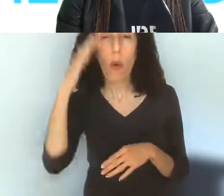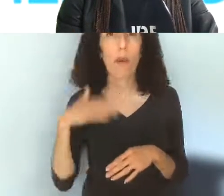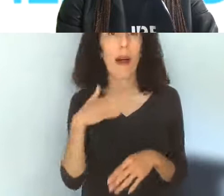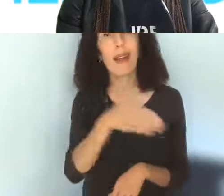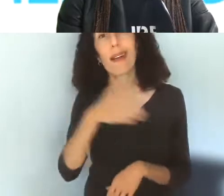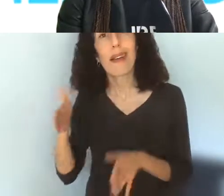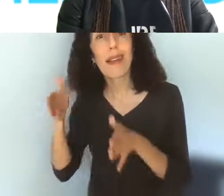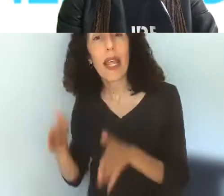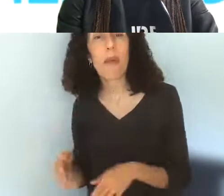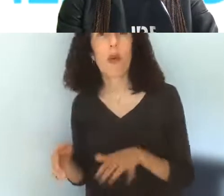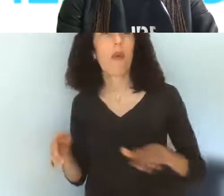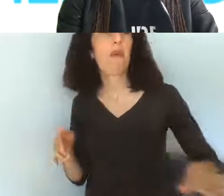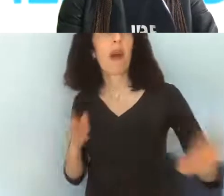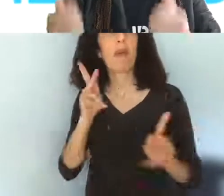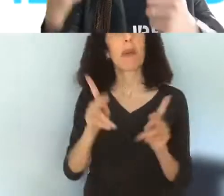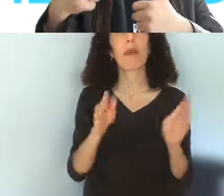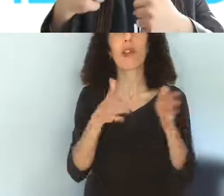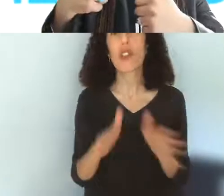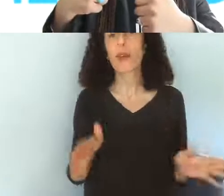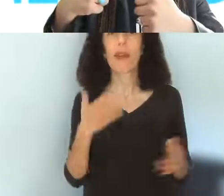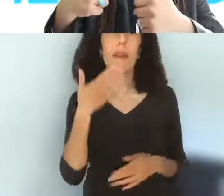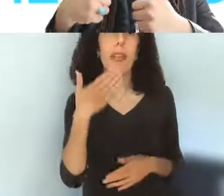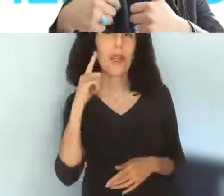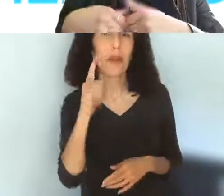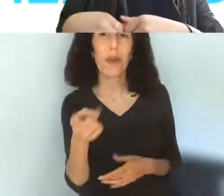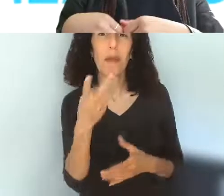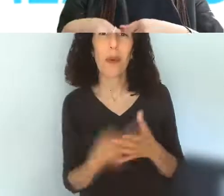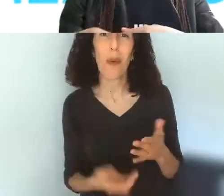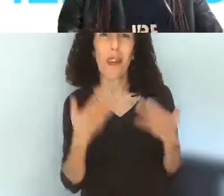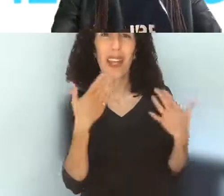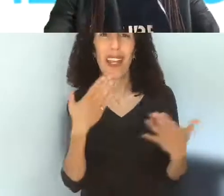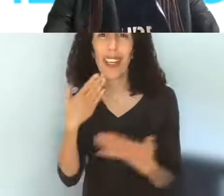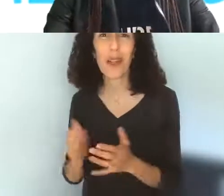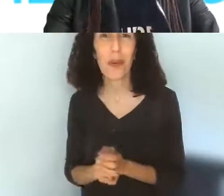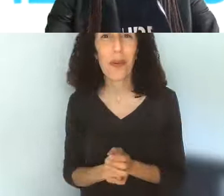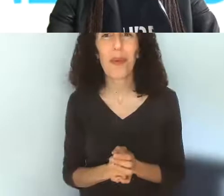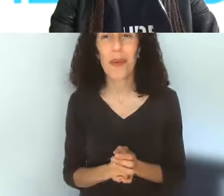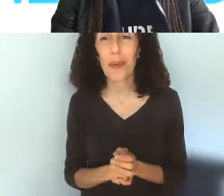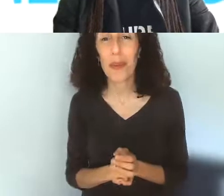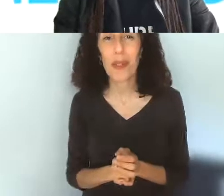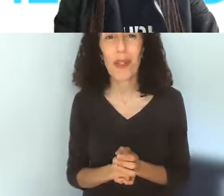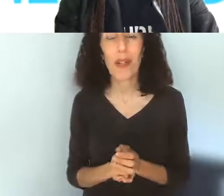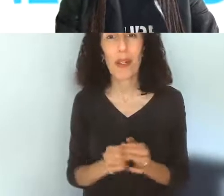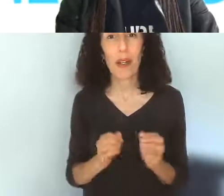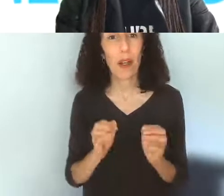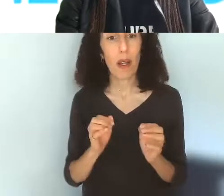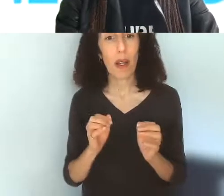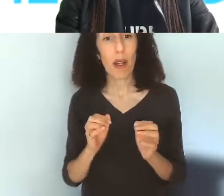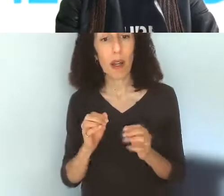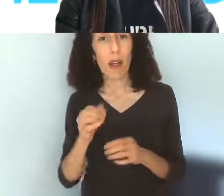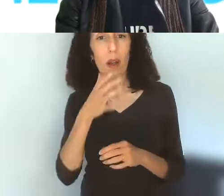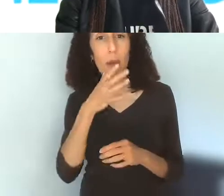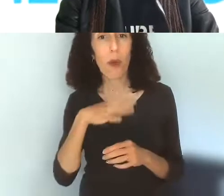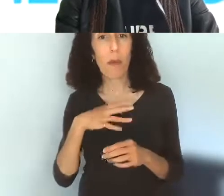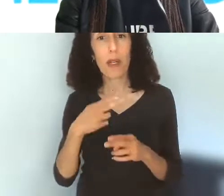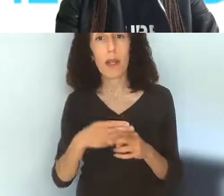everyone. So thank you. Awesome. Hi, my name's Tony Ann. I actually have a question, if